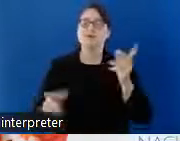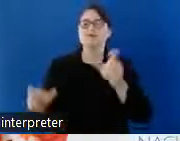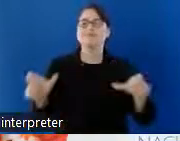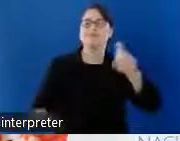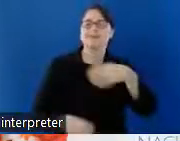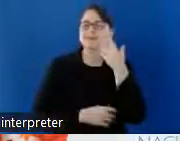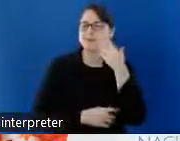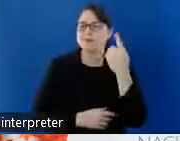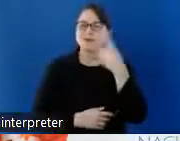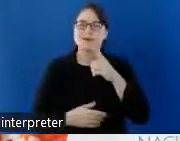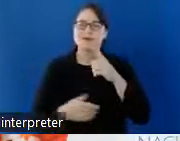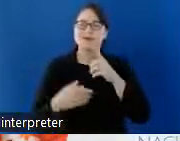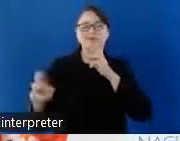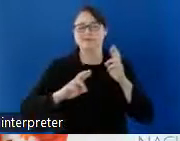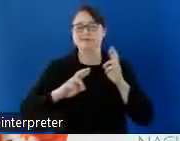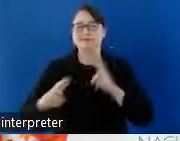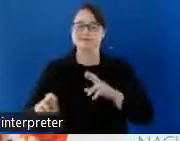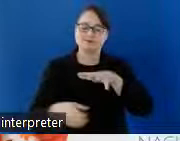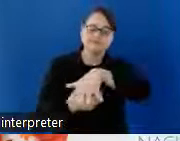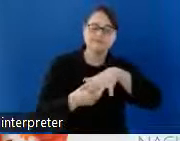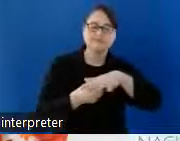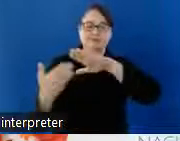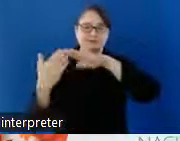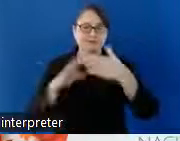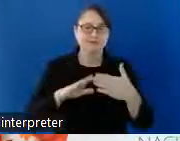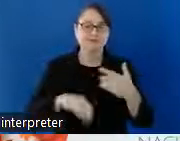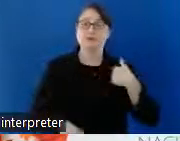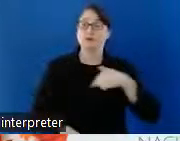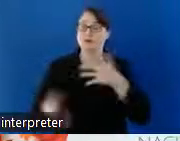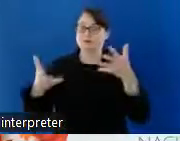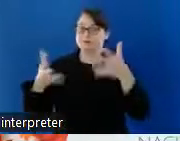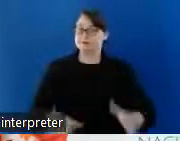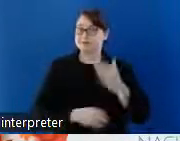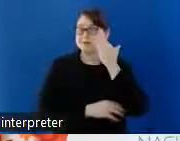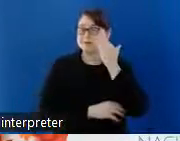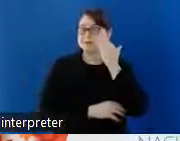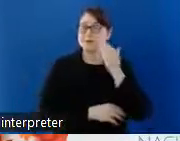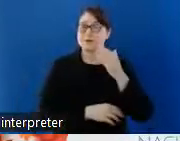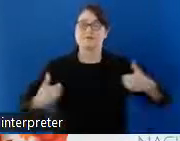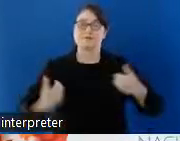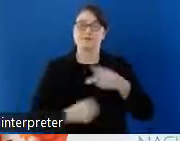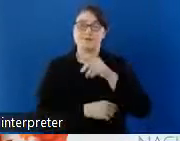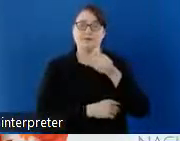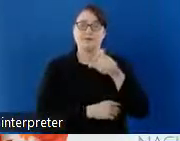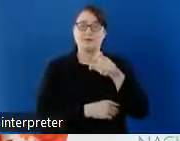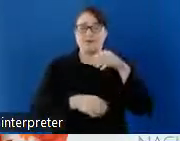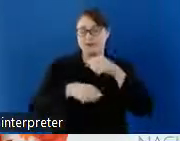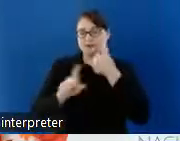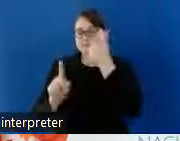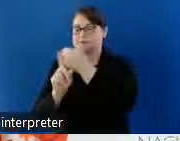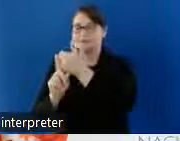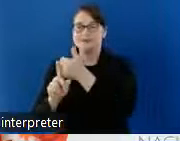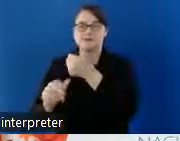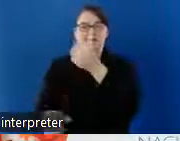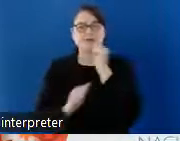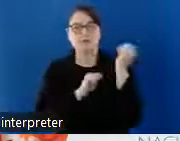know throughout this pandemic that monkeypox has not reached all communities equitably, and we believe getting this